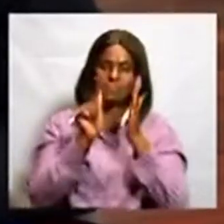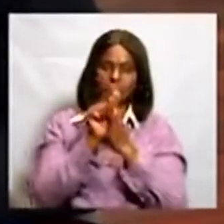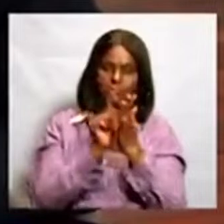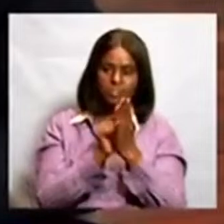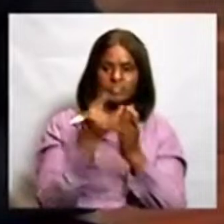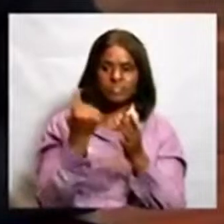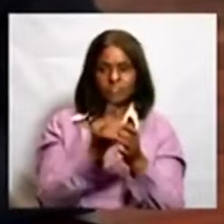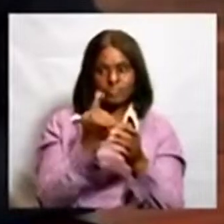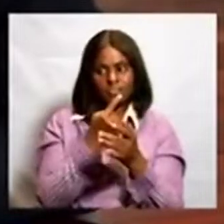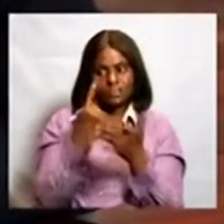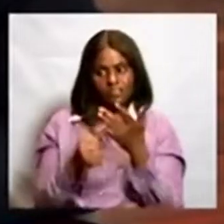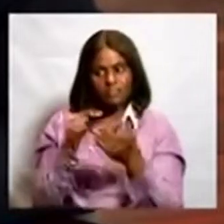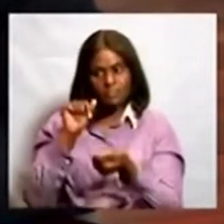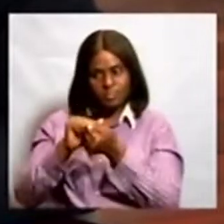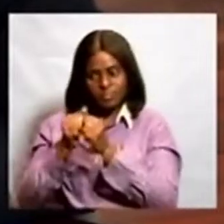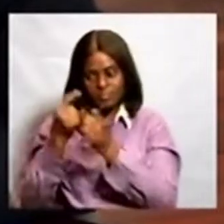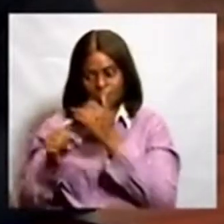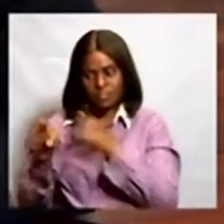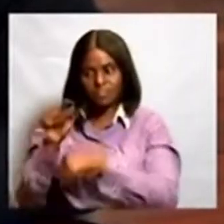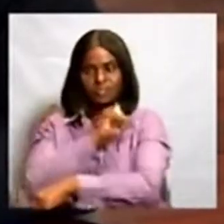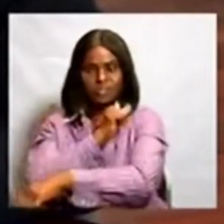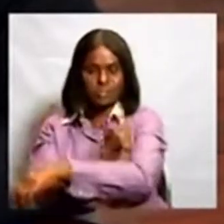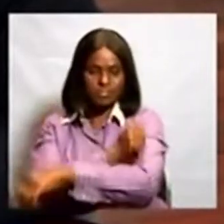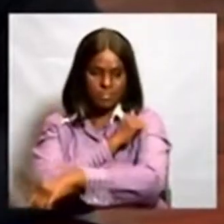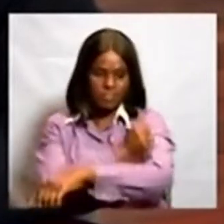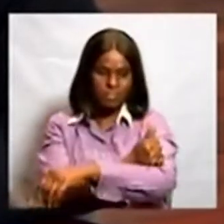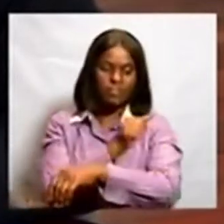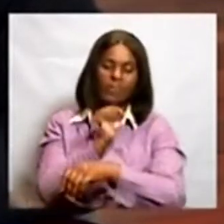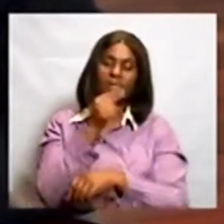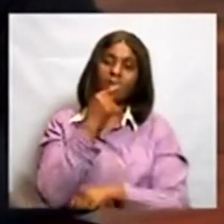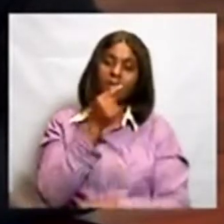The only hindrance that appropriate authorities might say